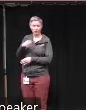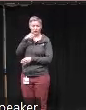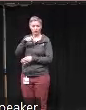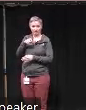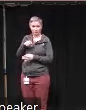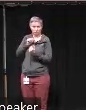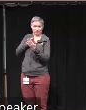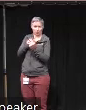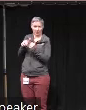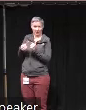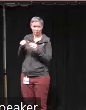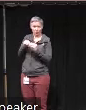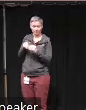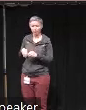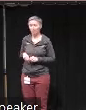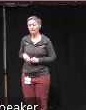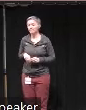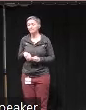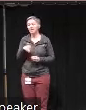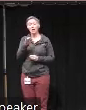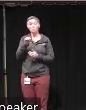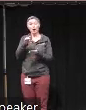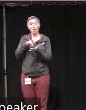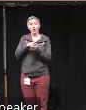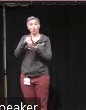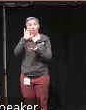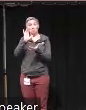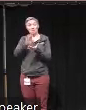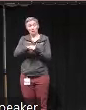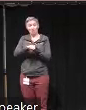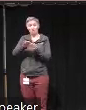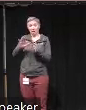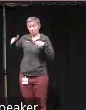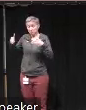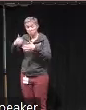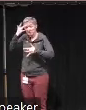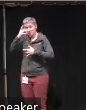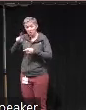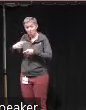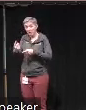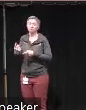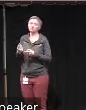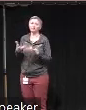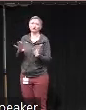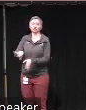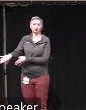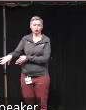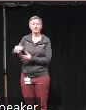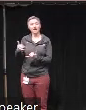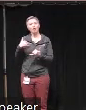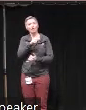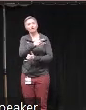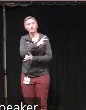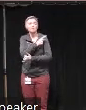Biomedical dogmatism is essentially over. We have things like patient-centered care,